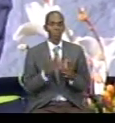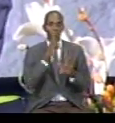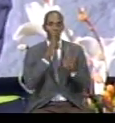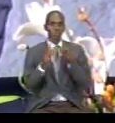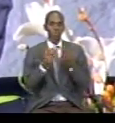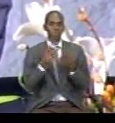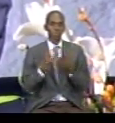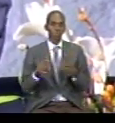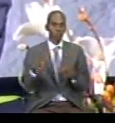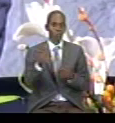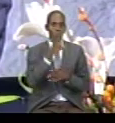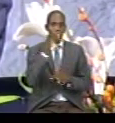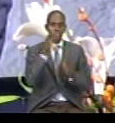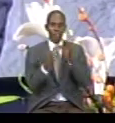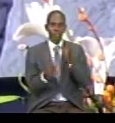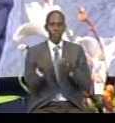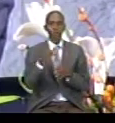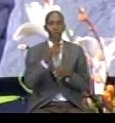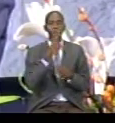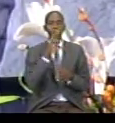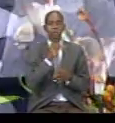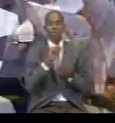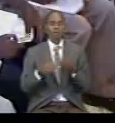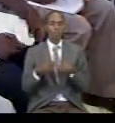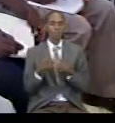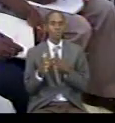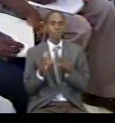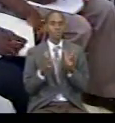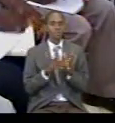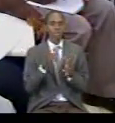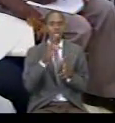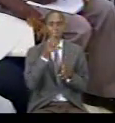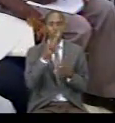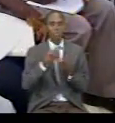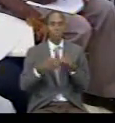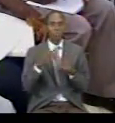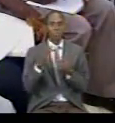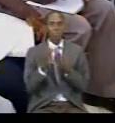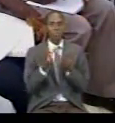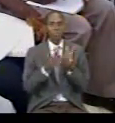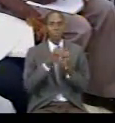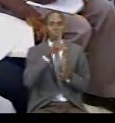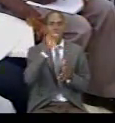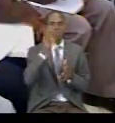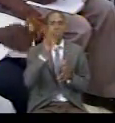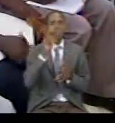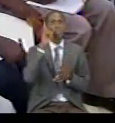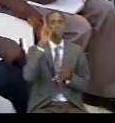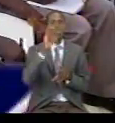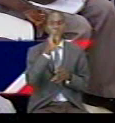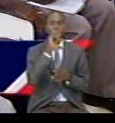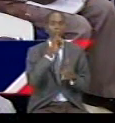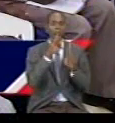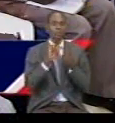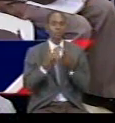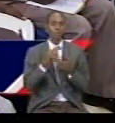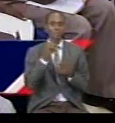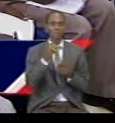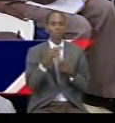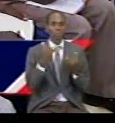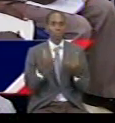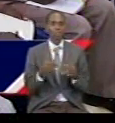you if you're a friend of Jesus, any friend of Jesus in the house today. He's talking to you. Look at this in Luke